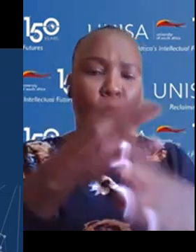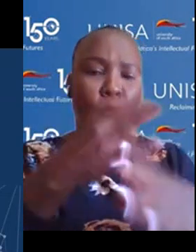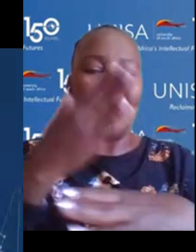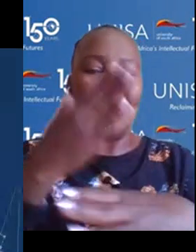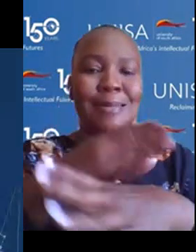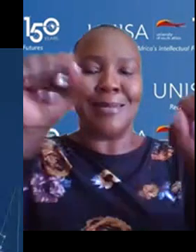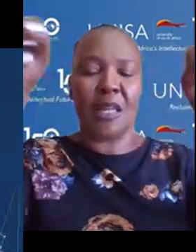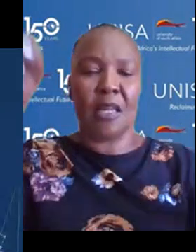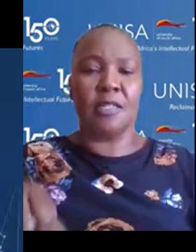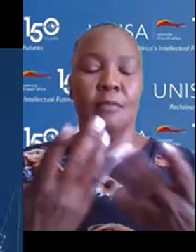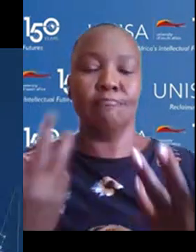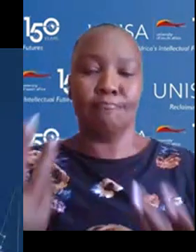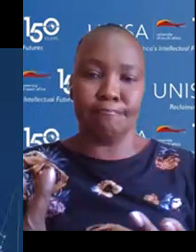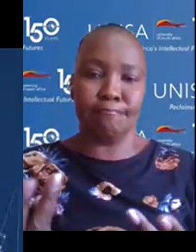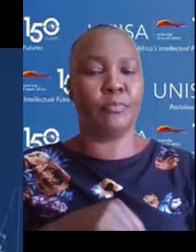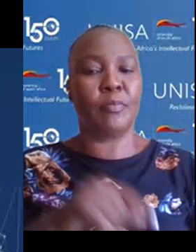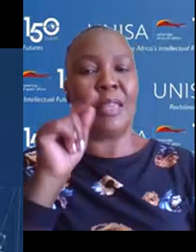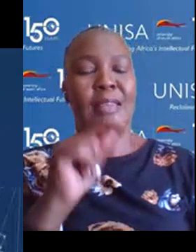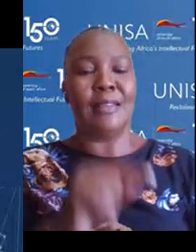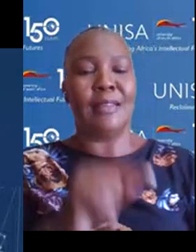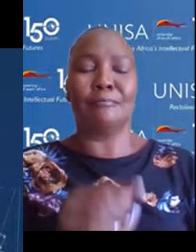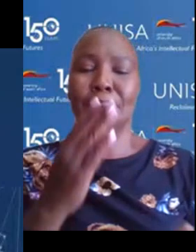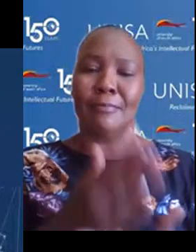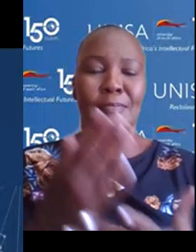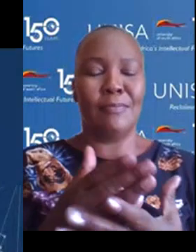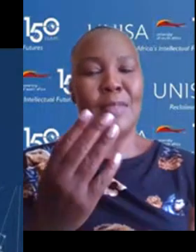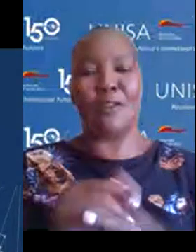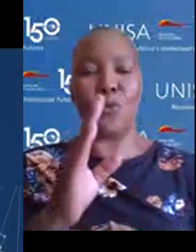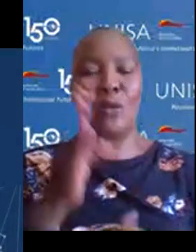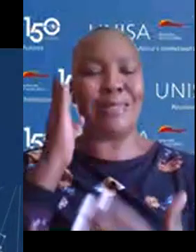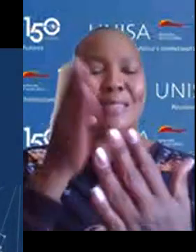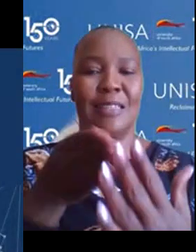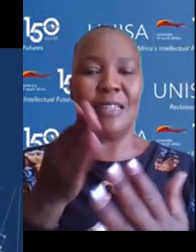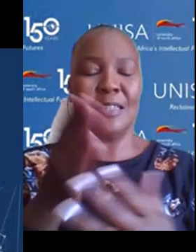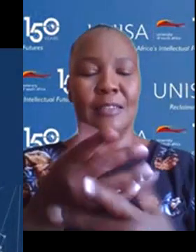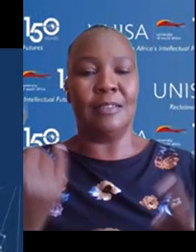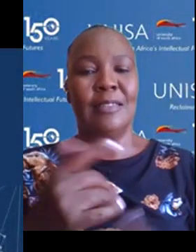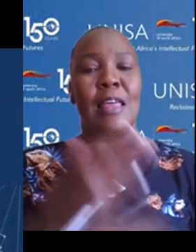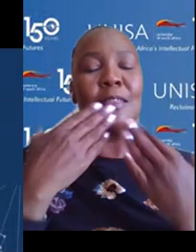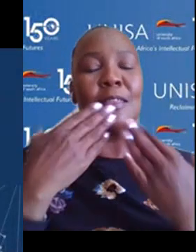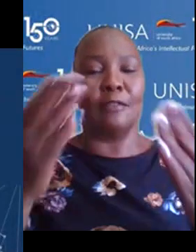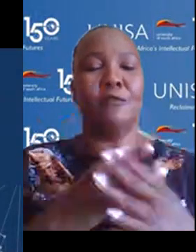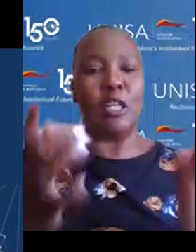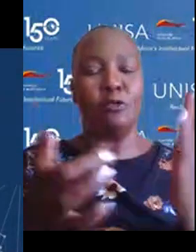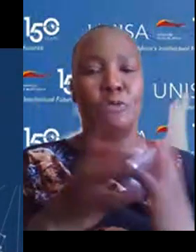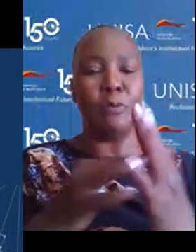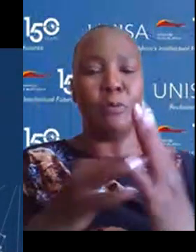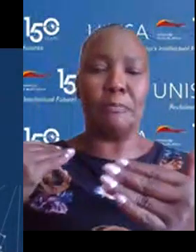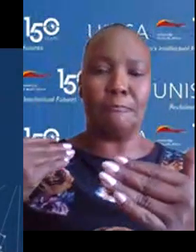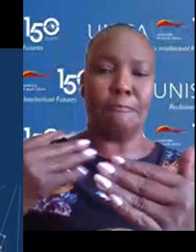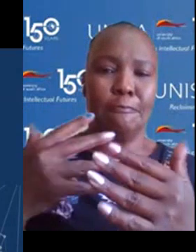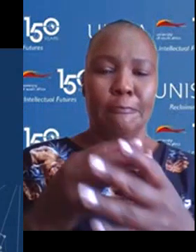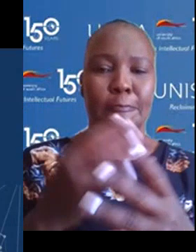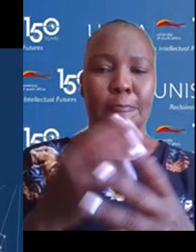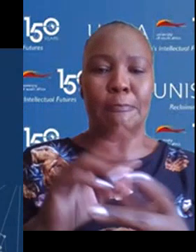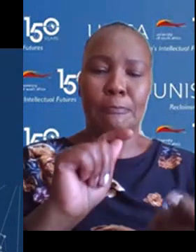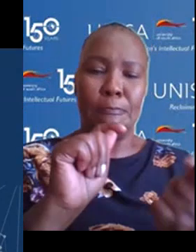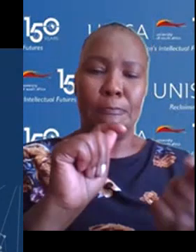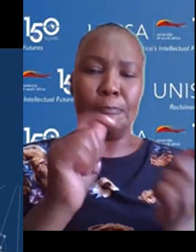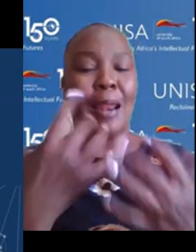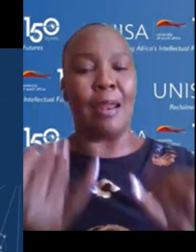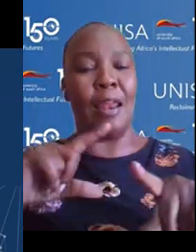guys. So it was definitely not straightforward. So thankfully, technology has moved along quite a lot, and I think life is a lot easier